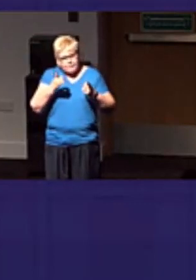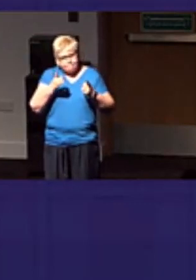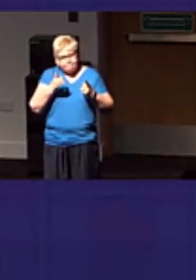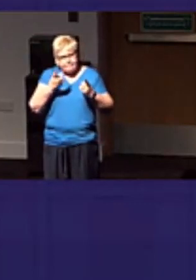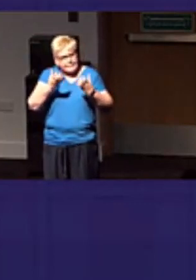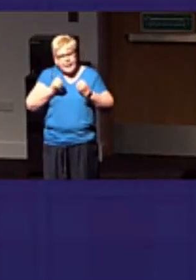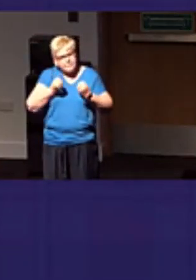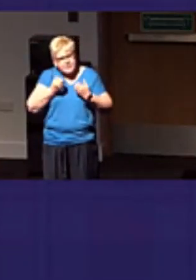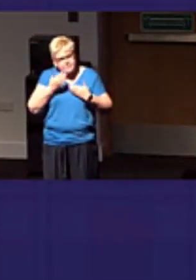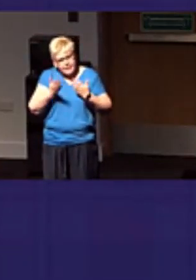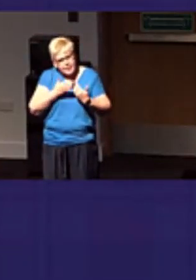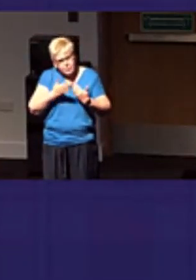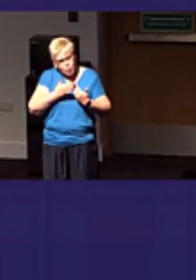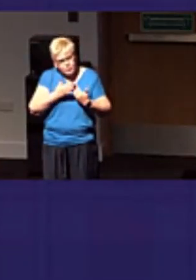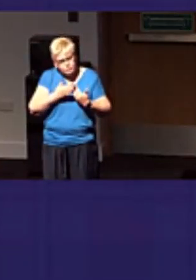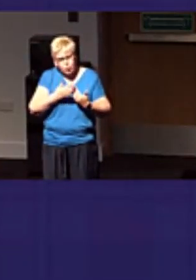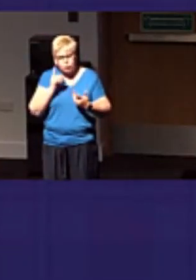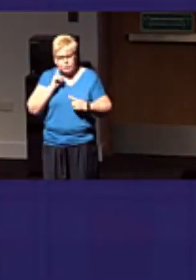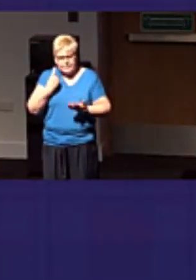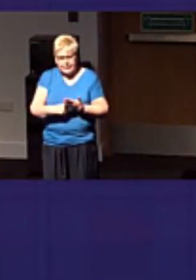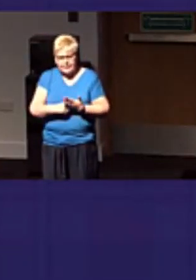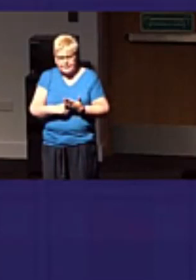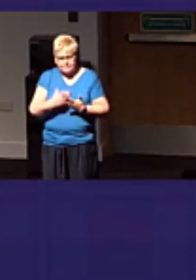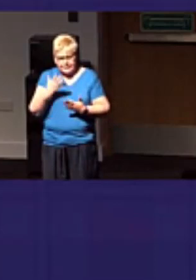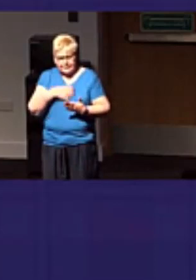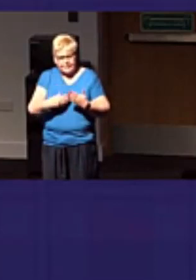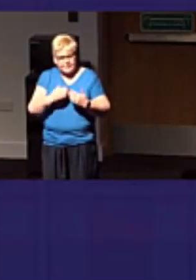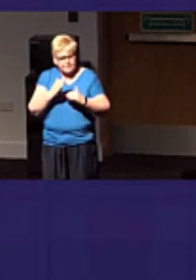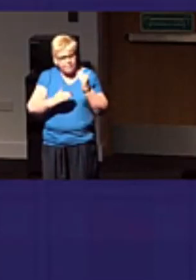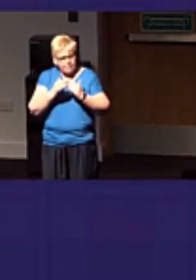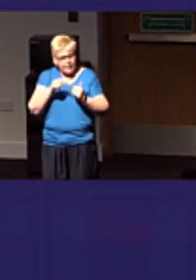person. So she started building this telehealth portal.